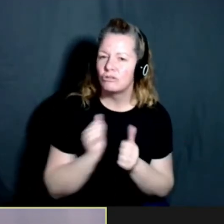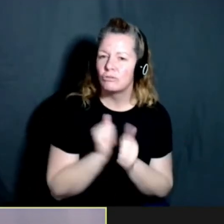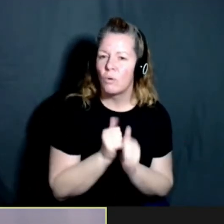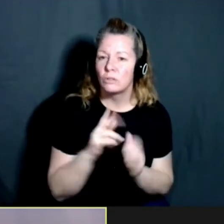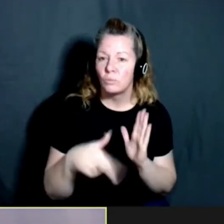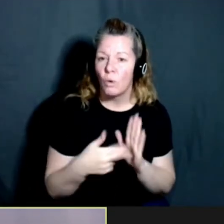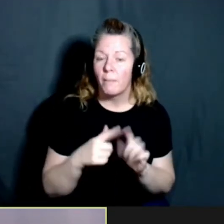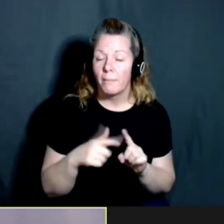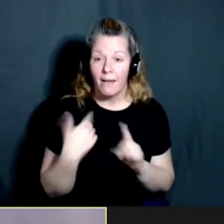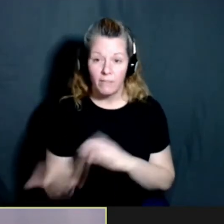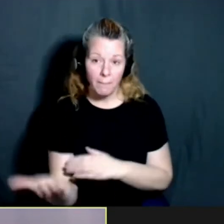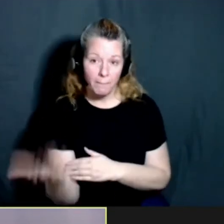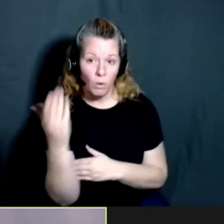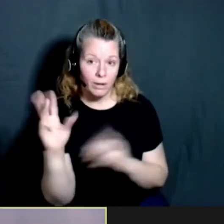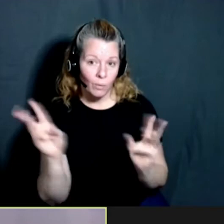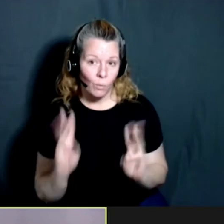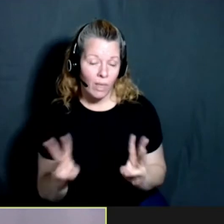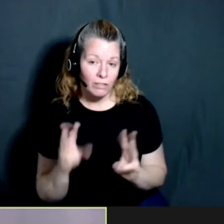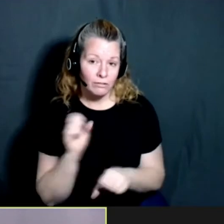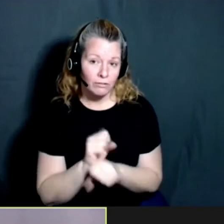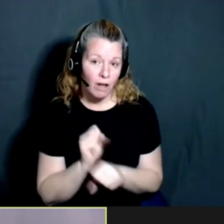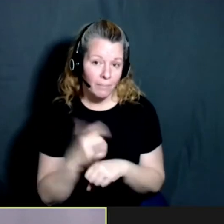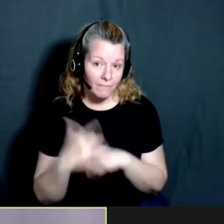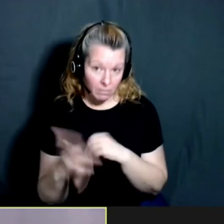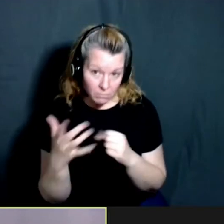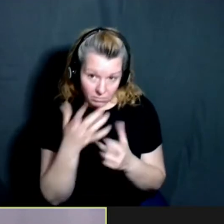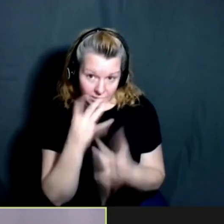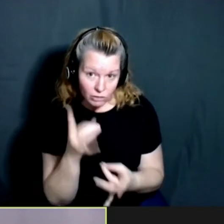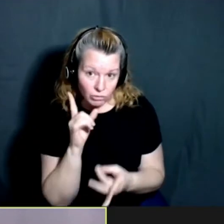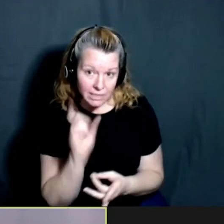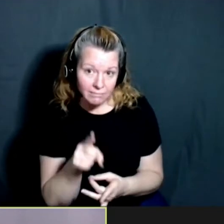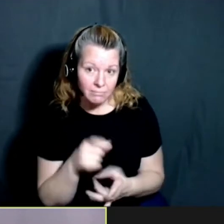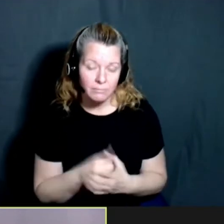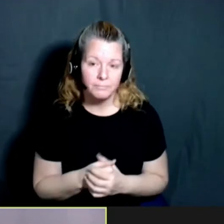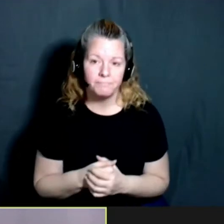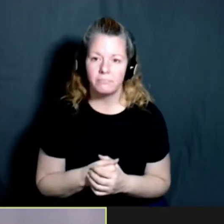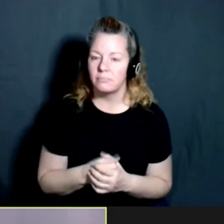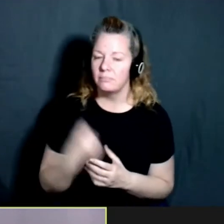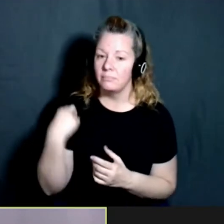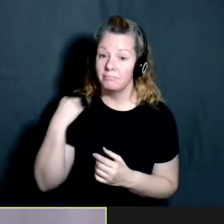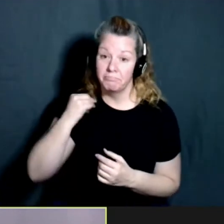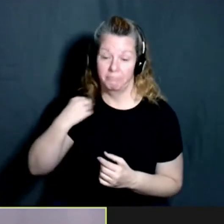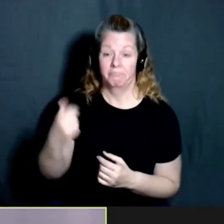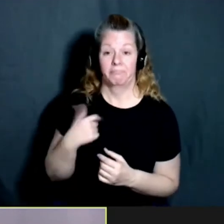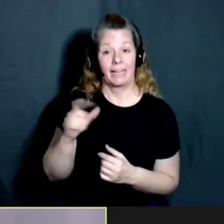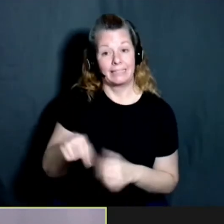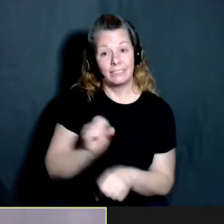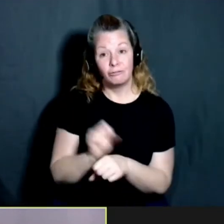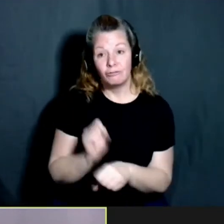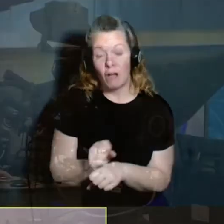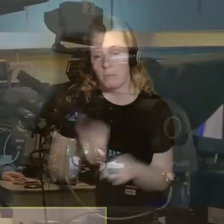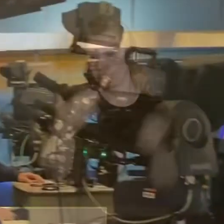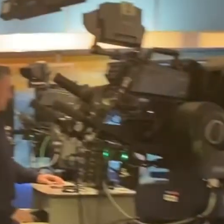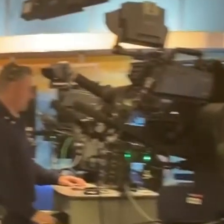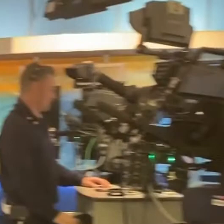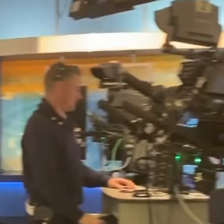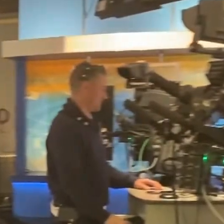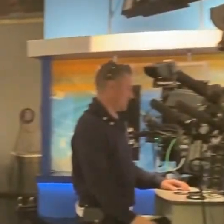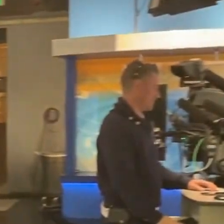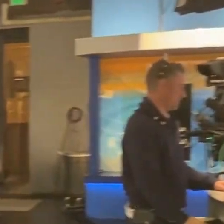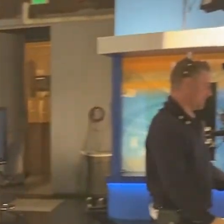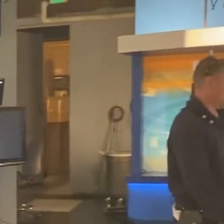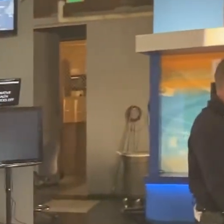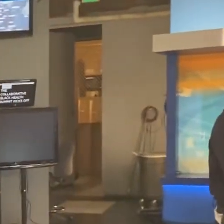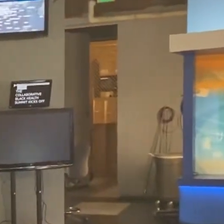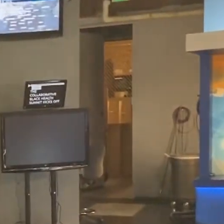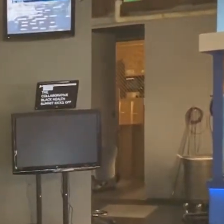anchor and weather job open. Would you be interested in that? And I needed a job. And I said, okay. In all,